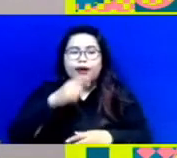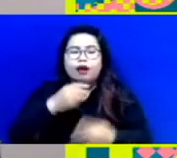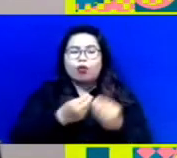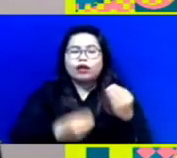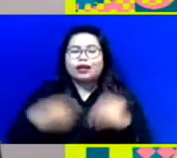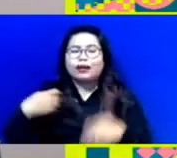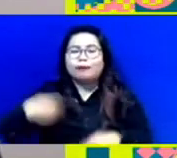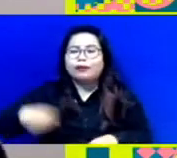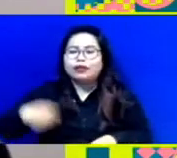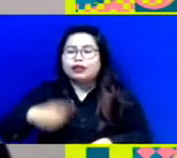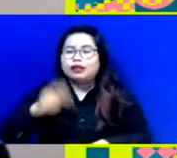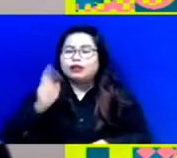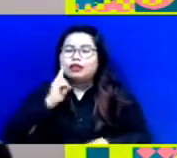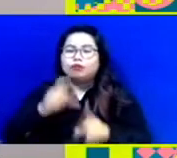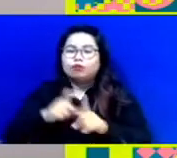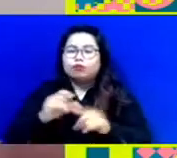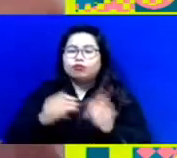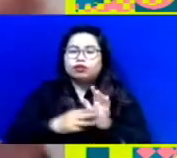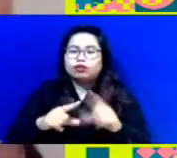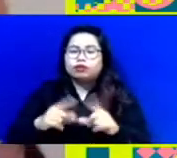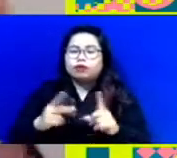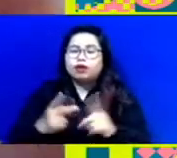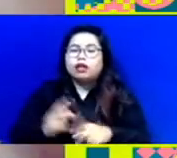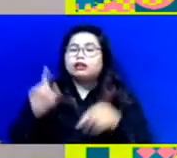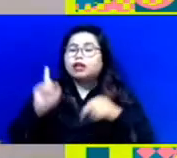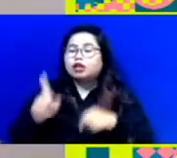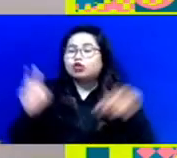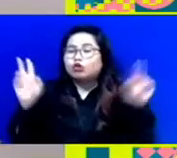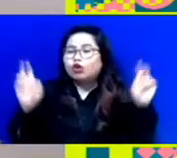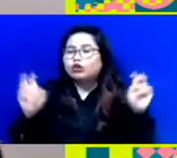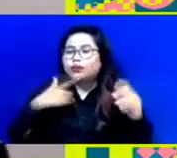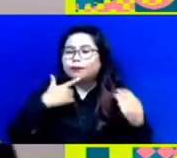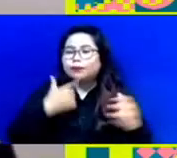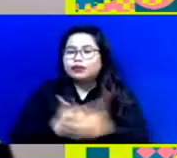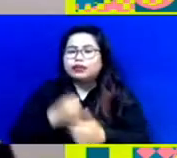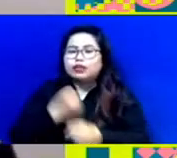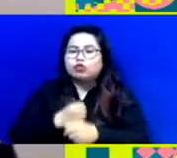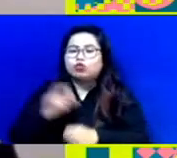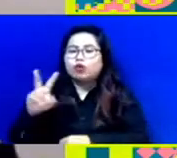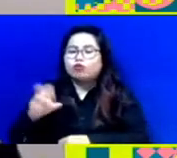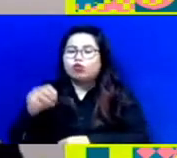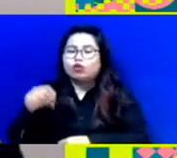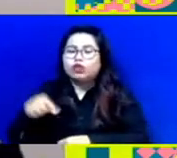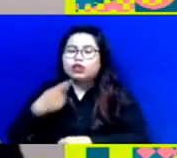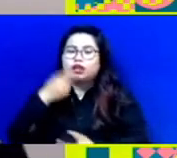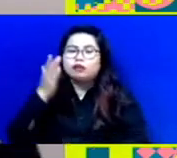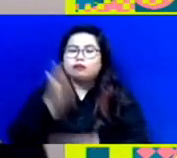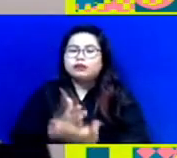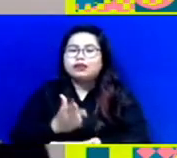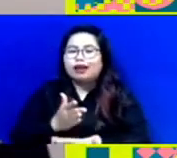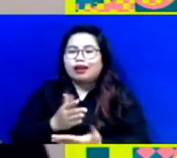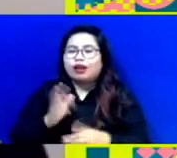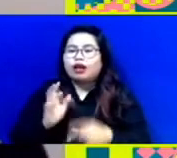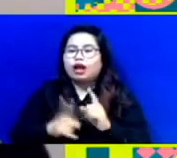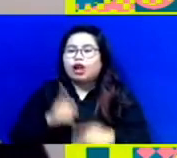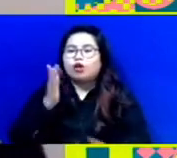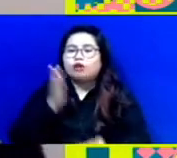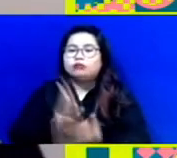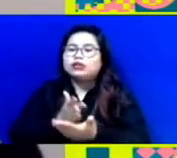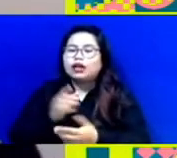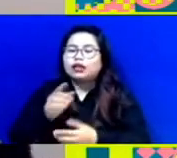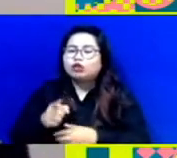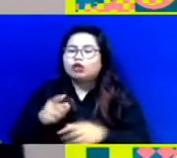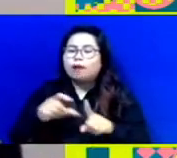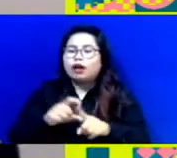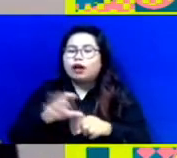crucial in the G20 context is policy. And as policy is a domain in which I do a lot of my work, many people don't know what policy is.